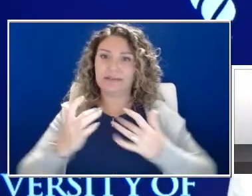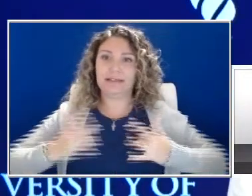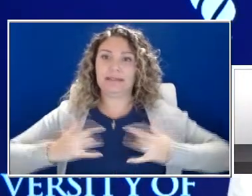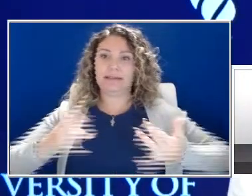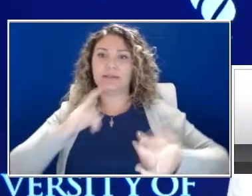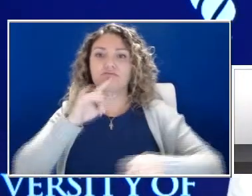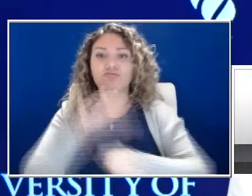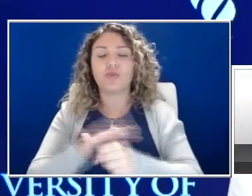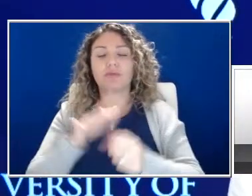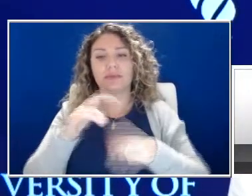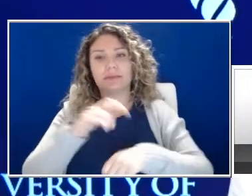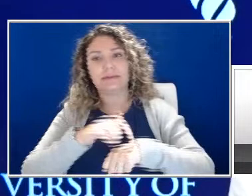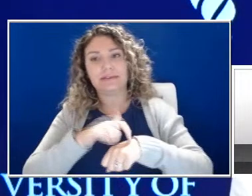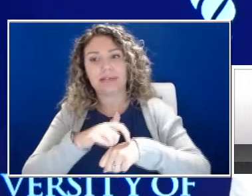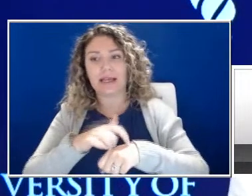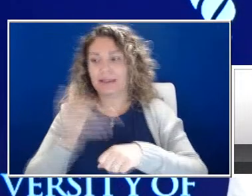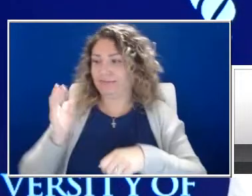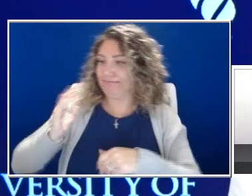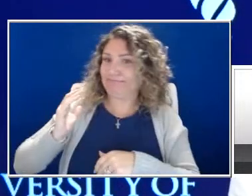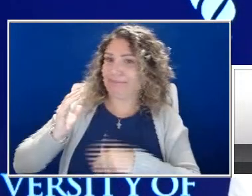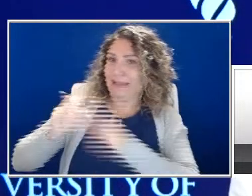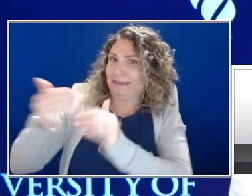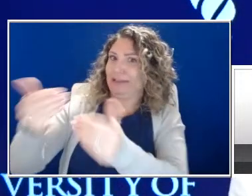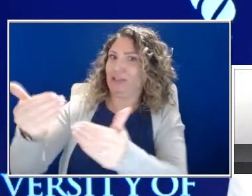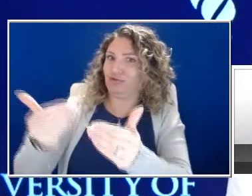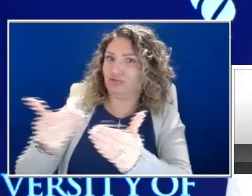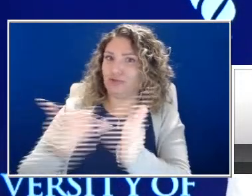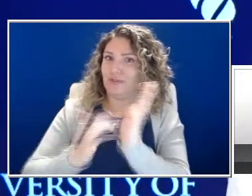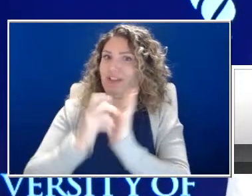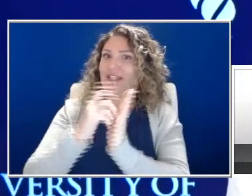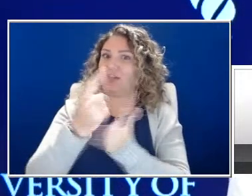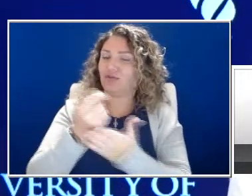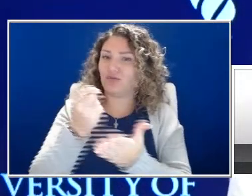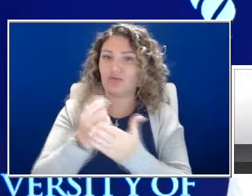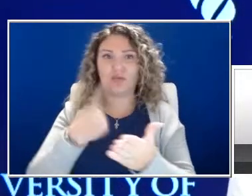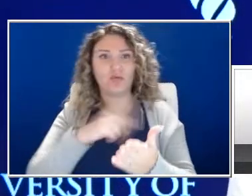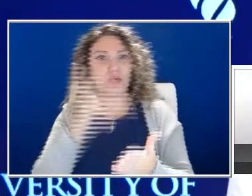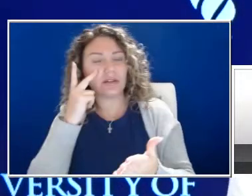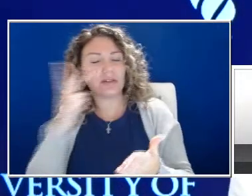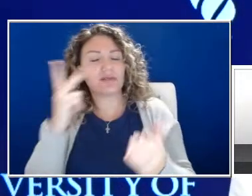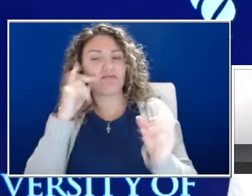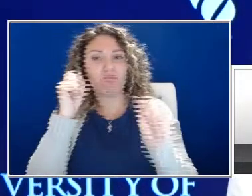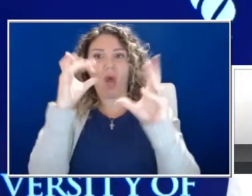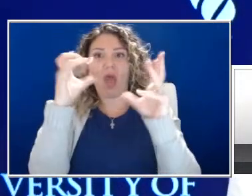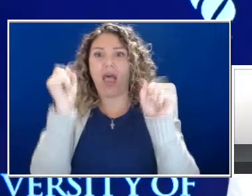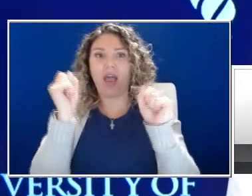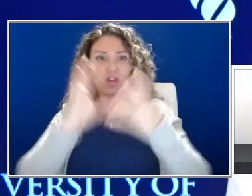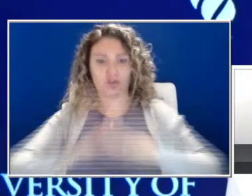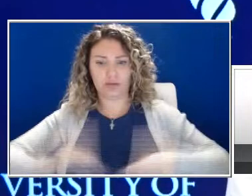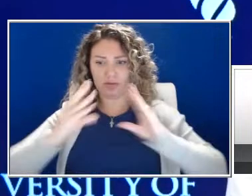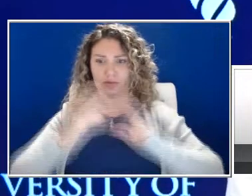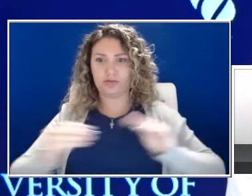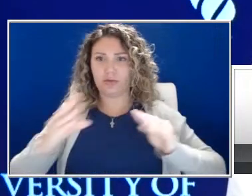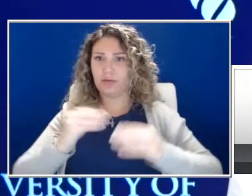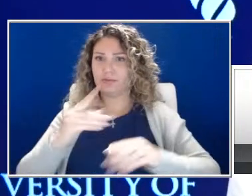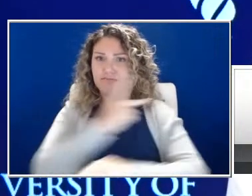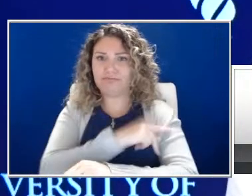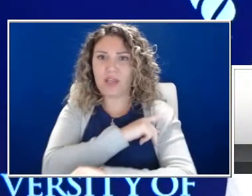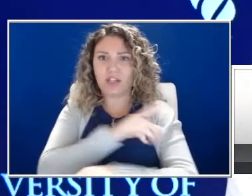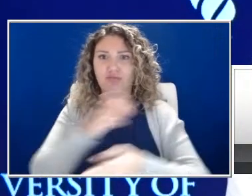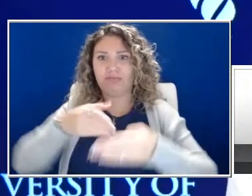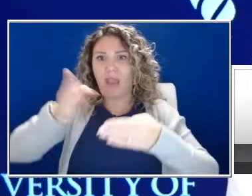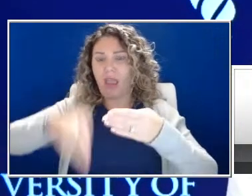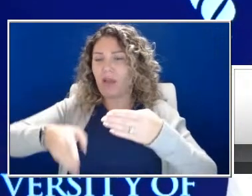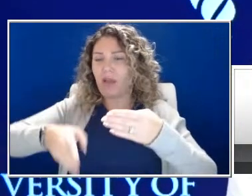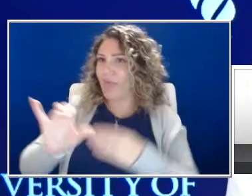in the history of cancer therapeutics. We're seeing extraordinary stories unfold and patient outcomes like Jody's,